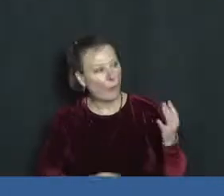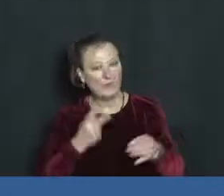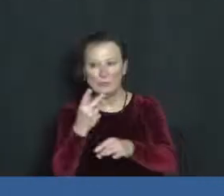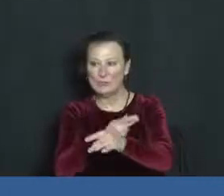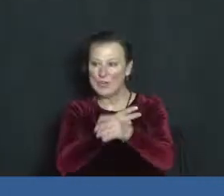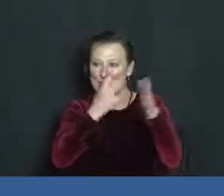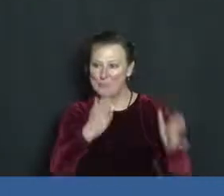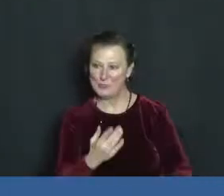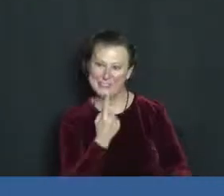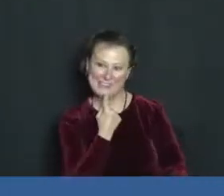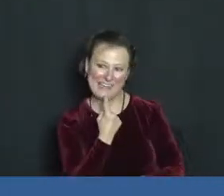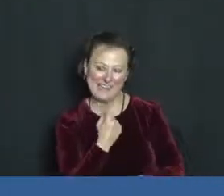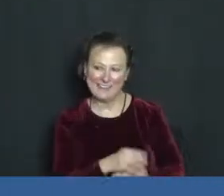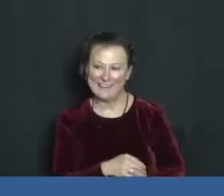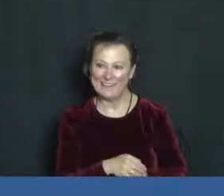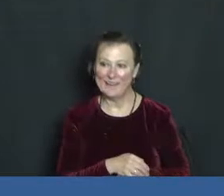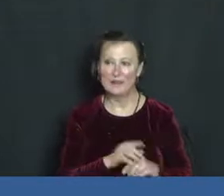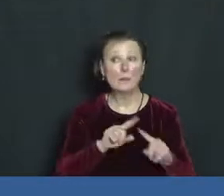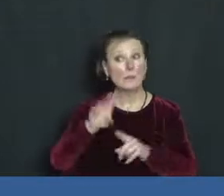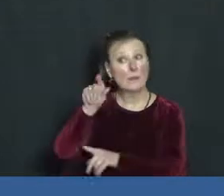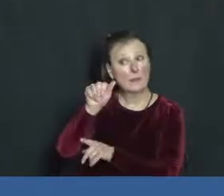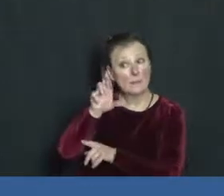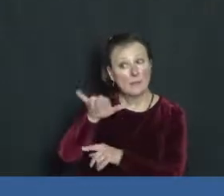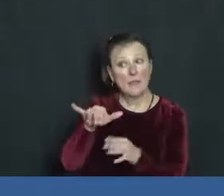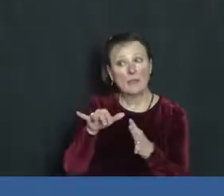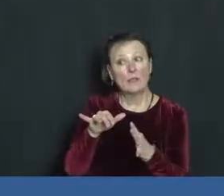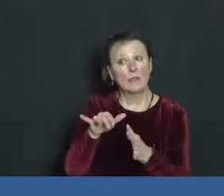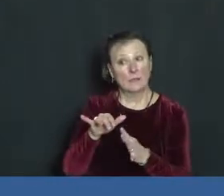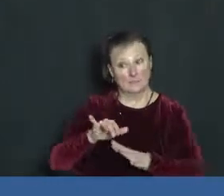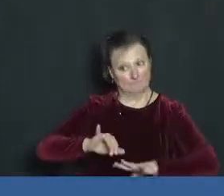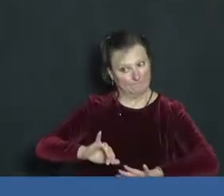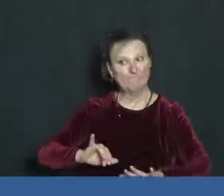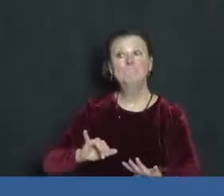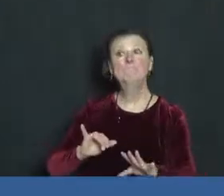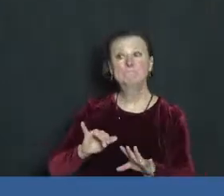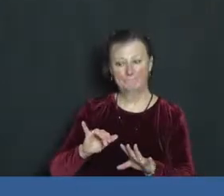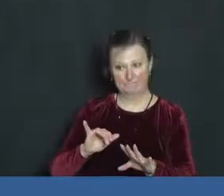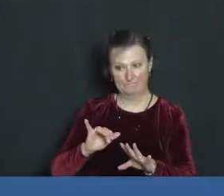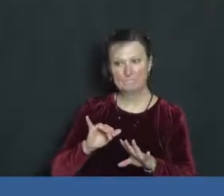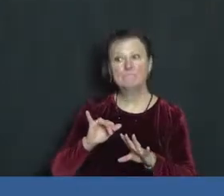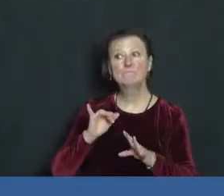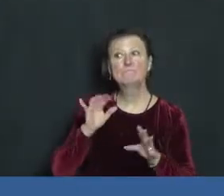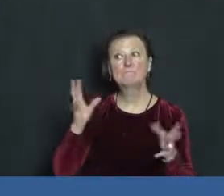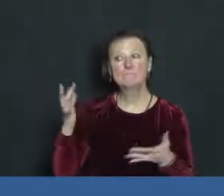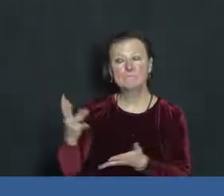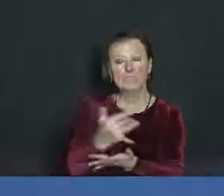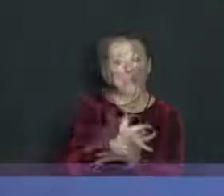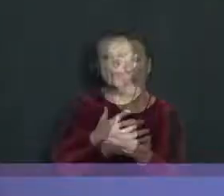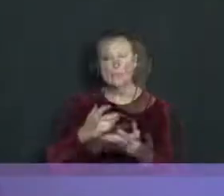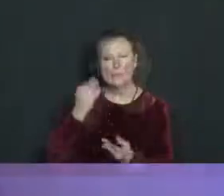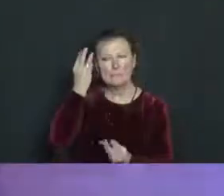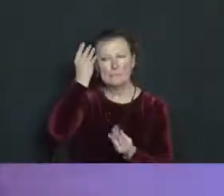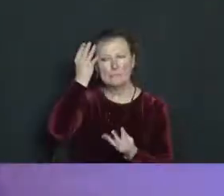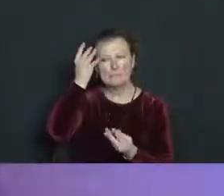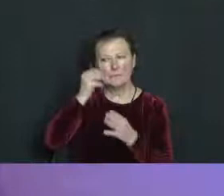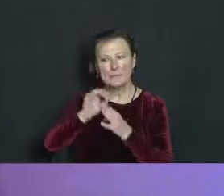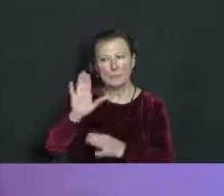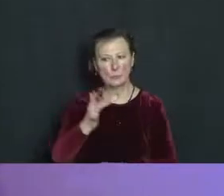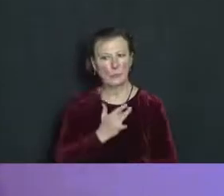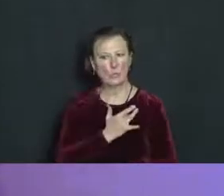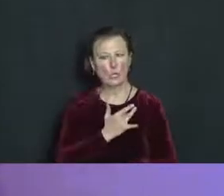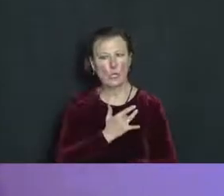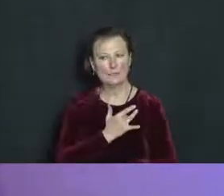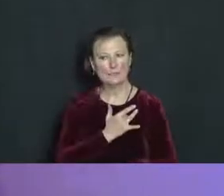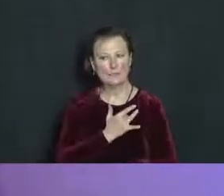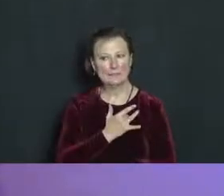said to them. But Mary treasured up all of these things and pondered them in her heart.